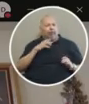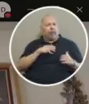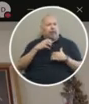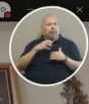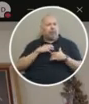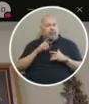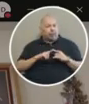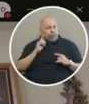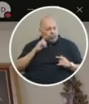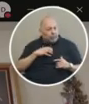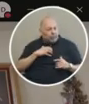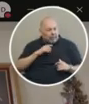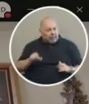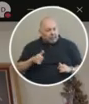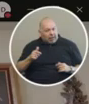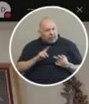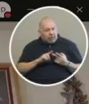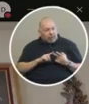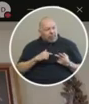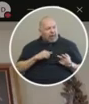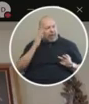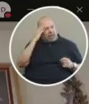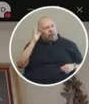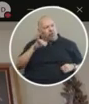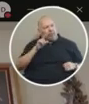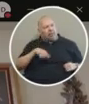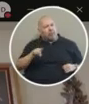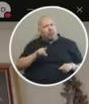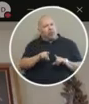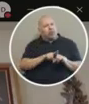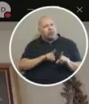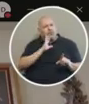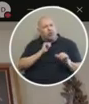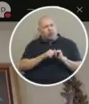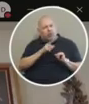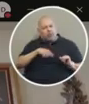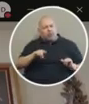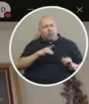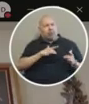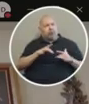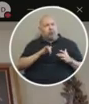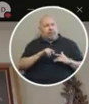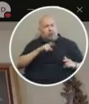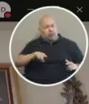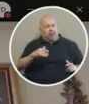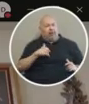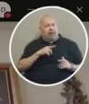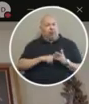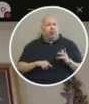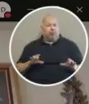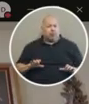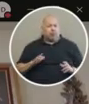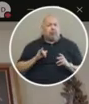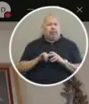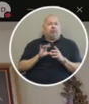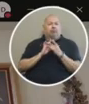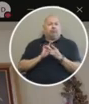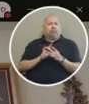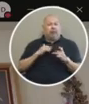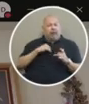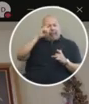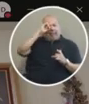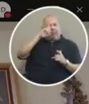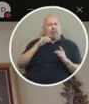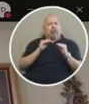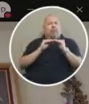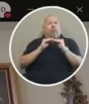on one side, we've heard complaints on the other. I know that you also, I've talked to you and the concerns that you've had, and what are we doing in that respect. I think if we